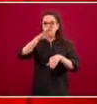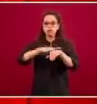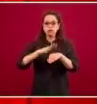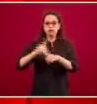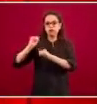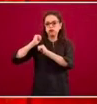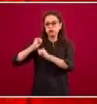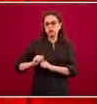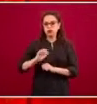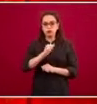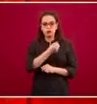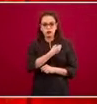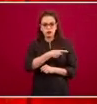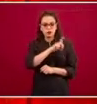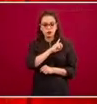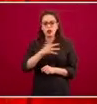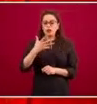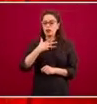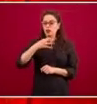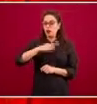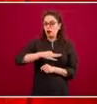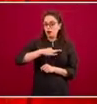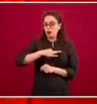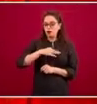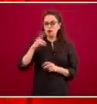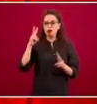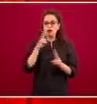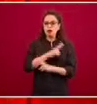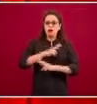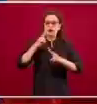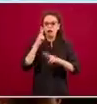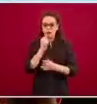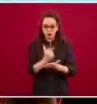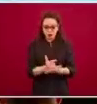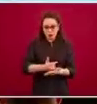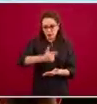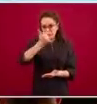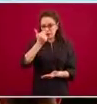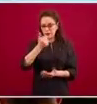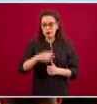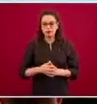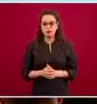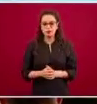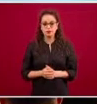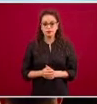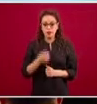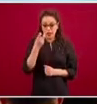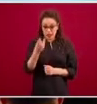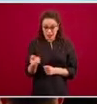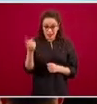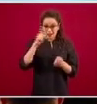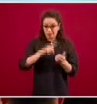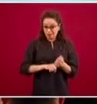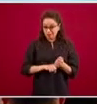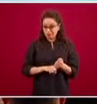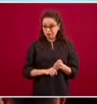have the obligation of notifying the relevant authority any cases of